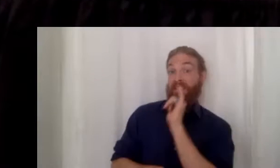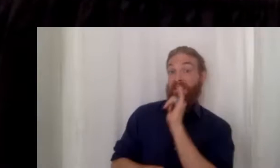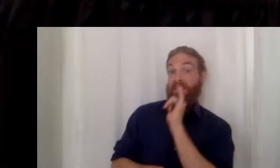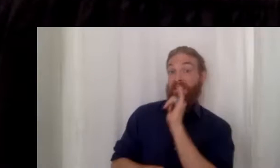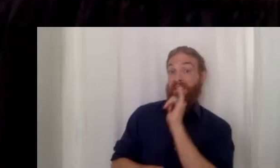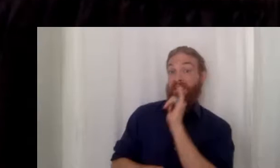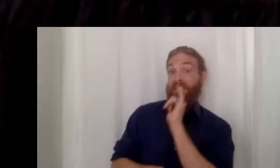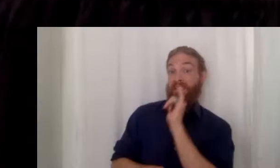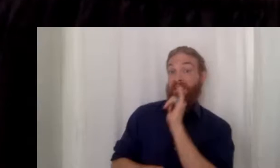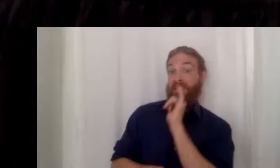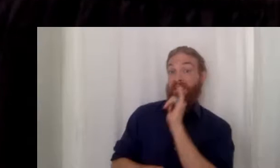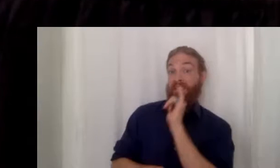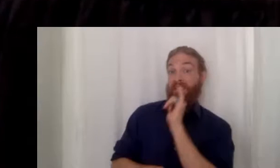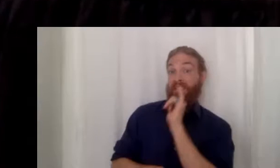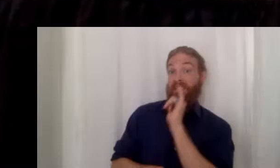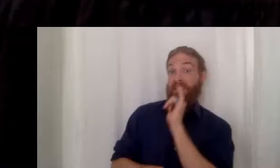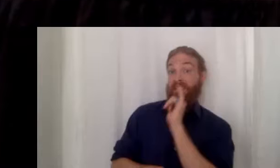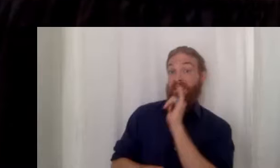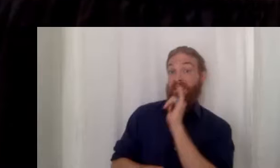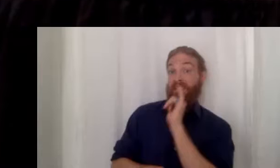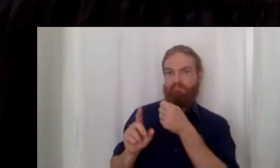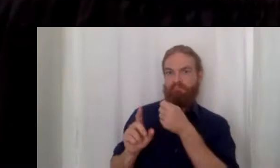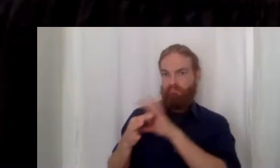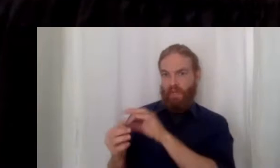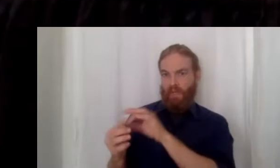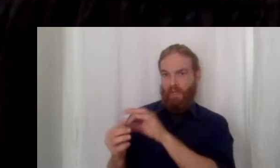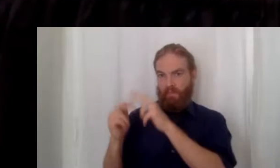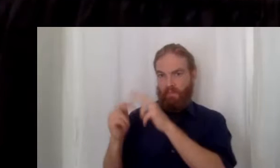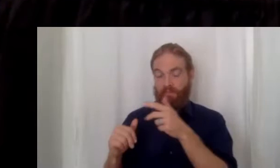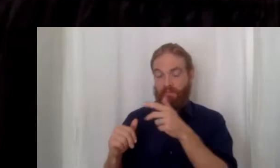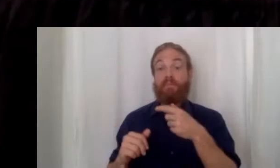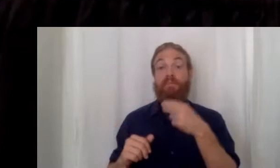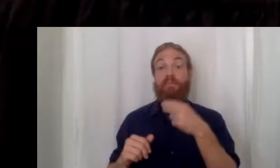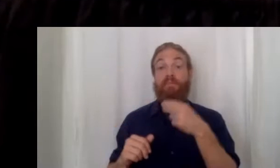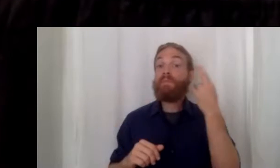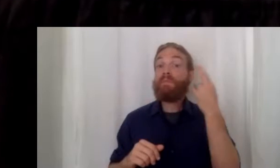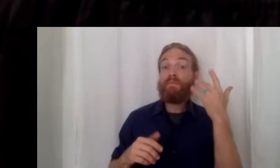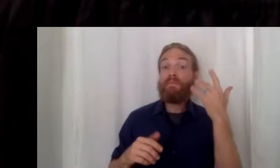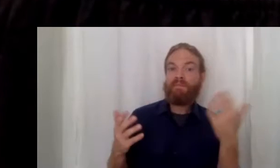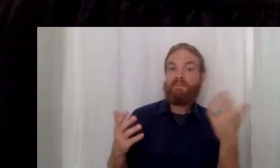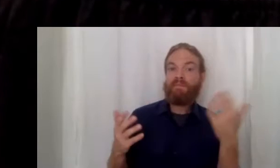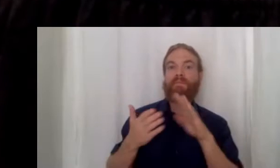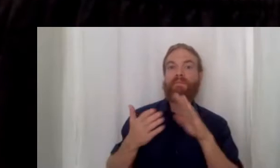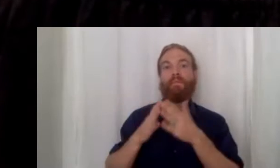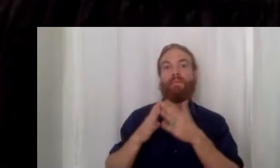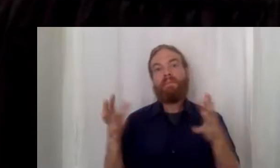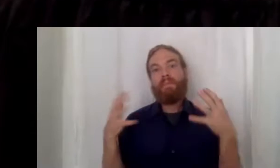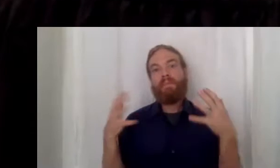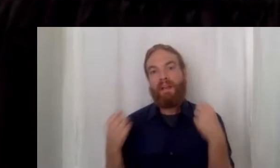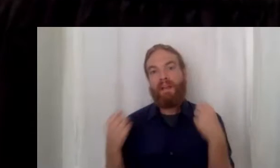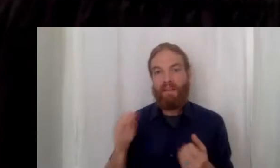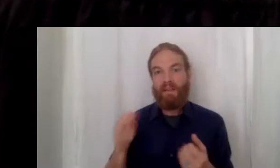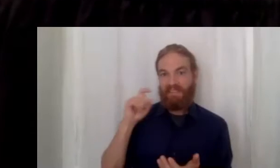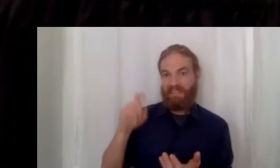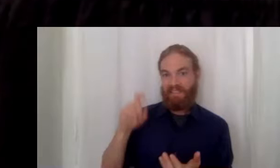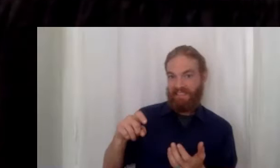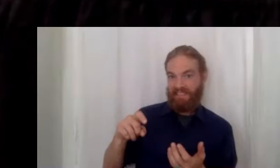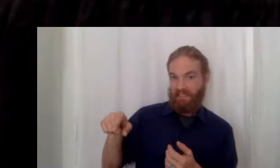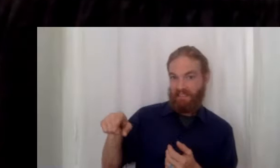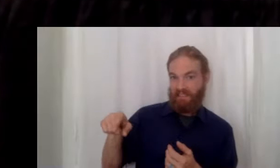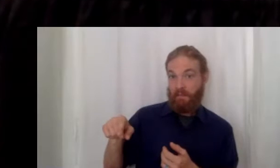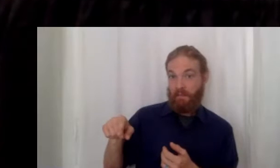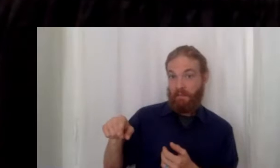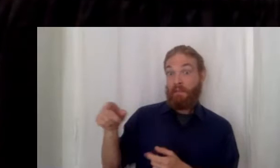would, public health, have to pay reduced security costs because they're in the building and their